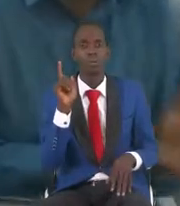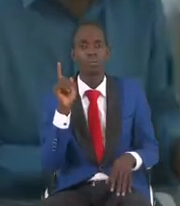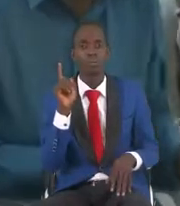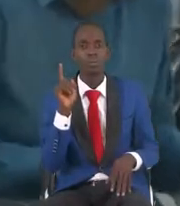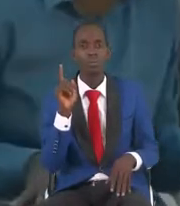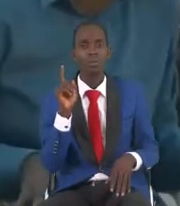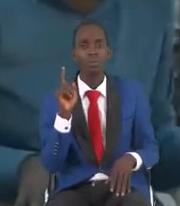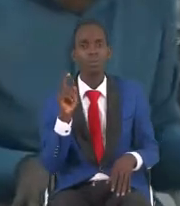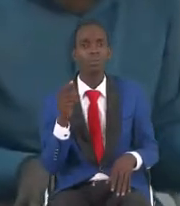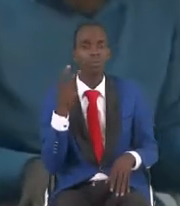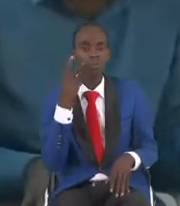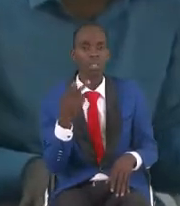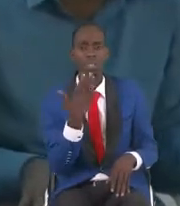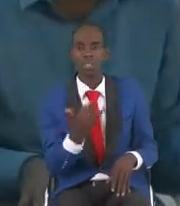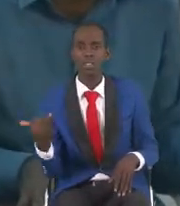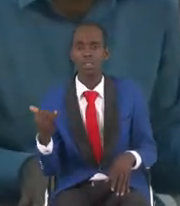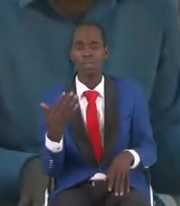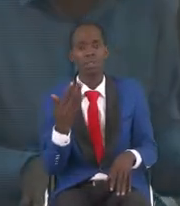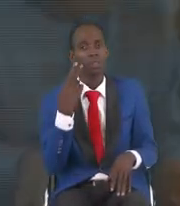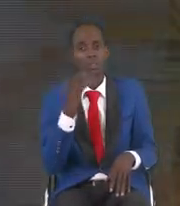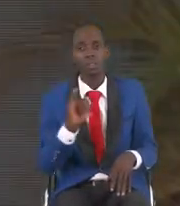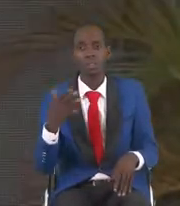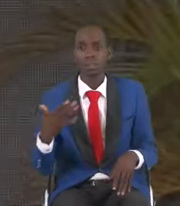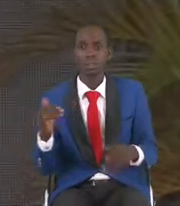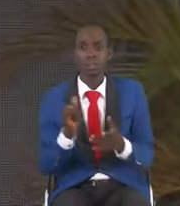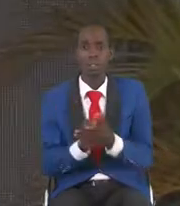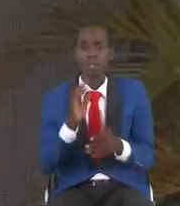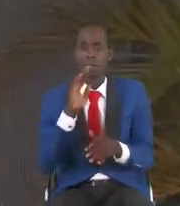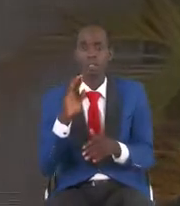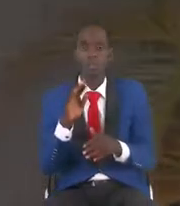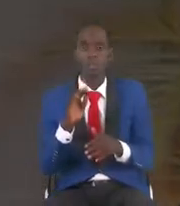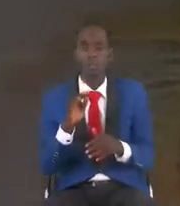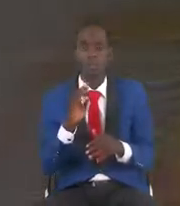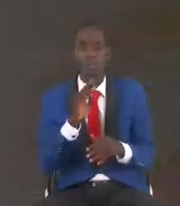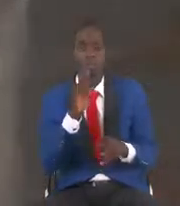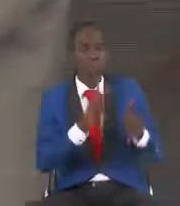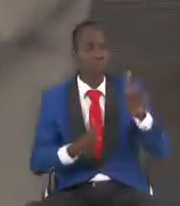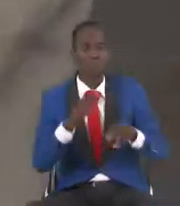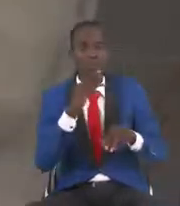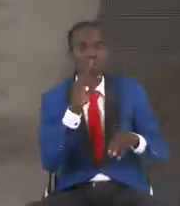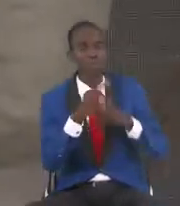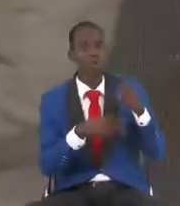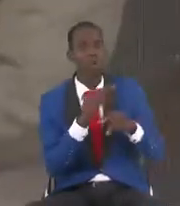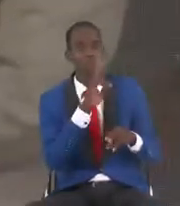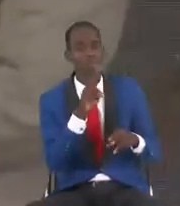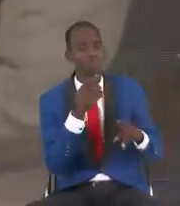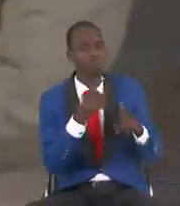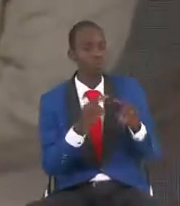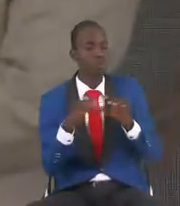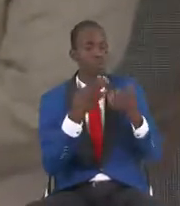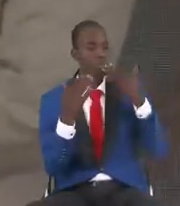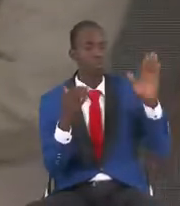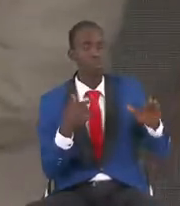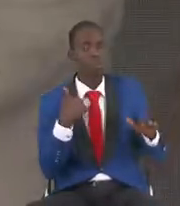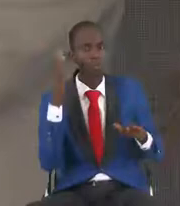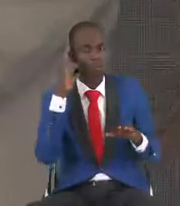the disposal of the people that are doing evil, we're going to take it away from them. And we're going to